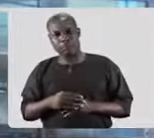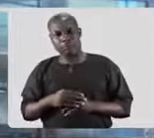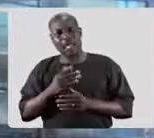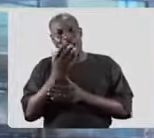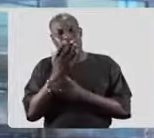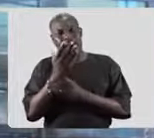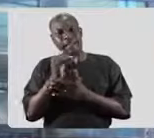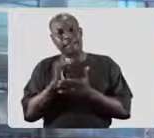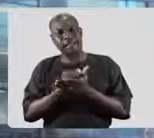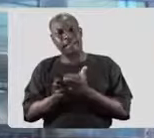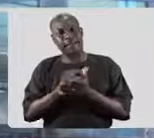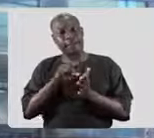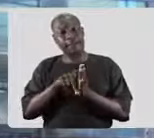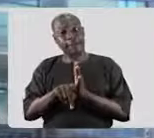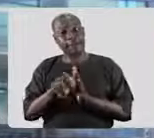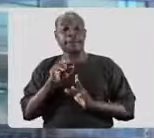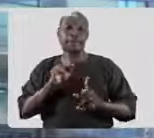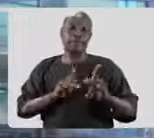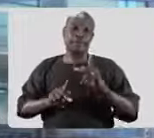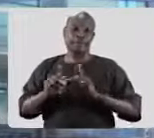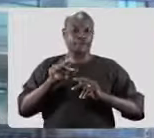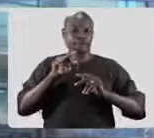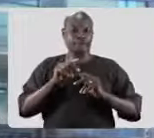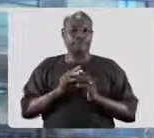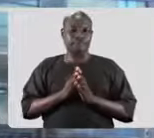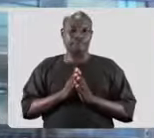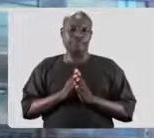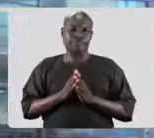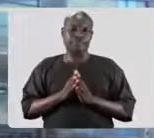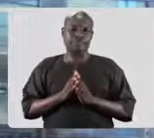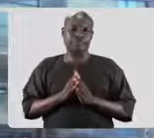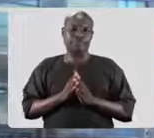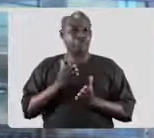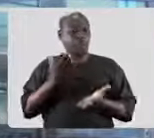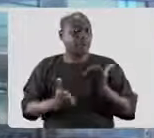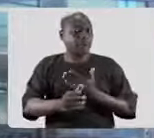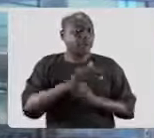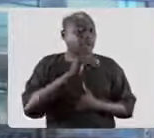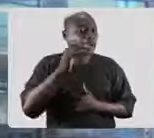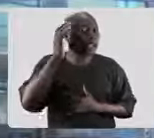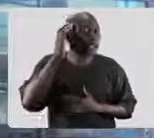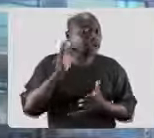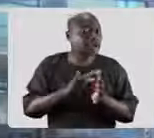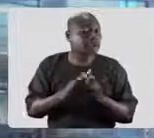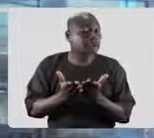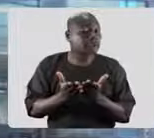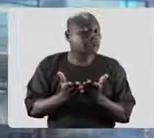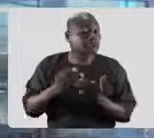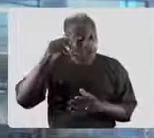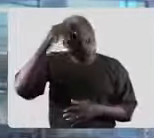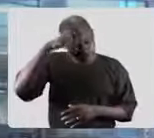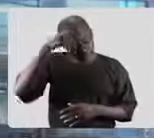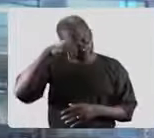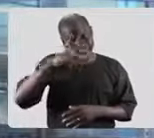hands that shed innocent blood. Ti se bia wonti wo Bible mu da. Wo se wo